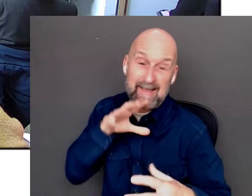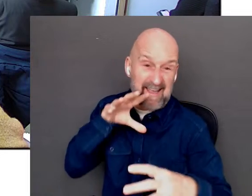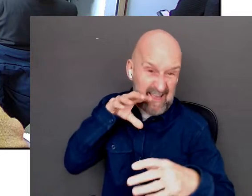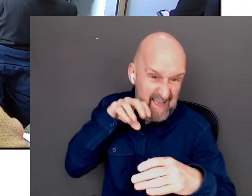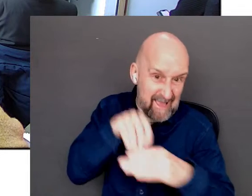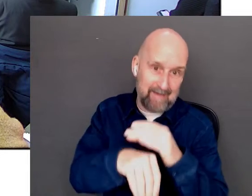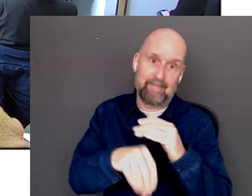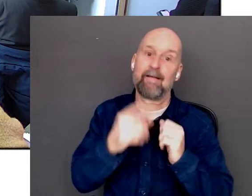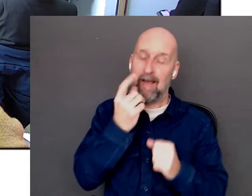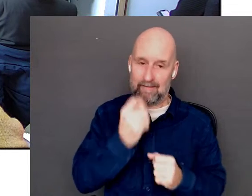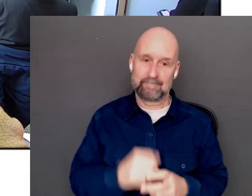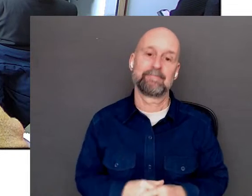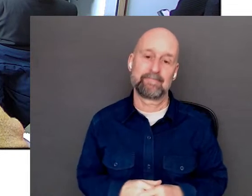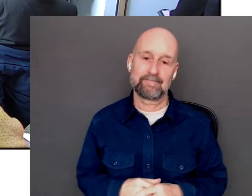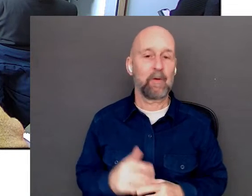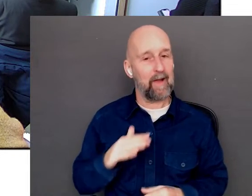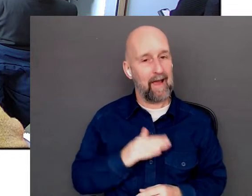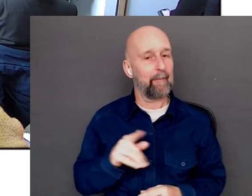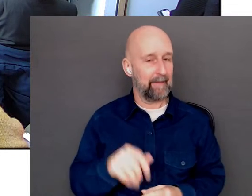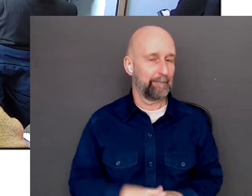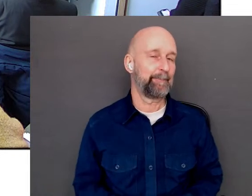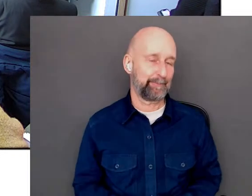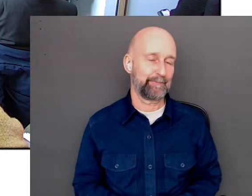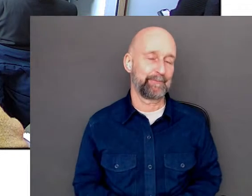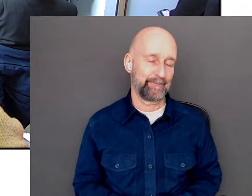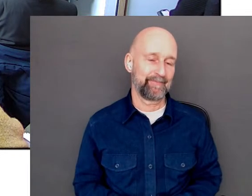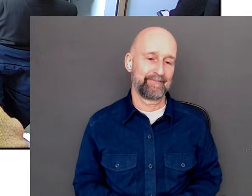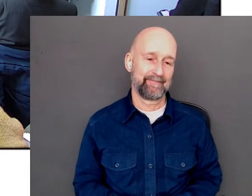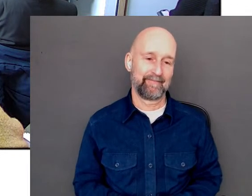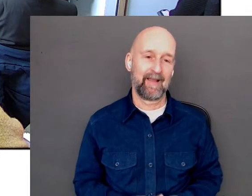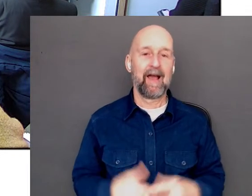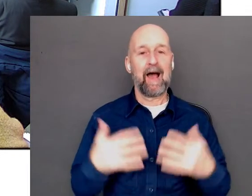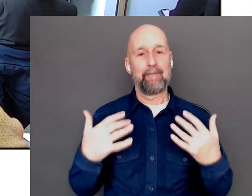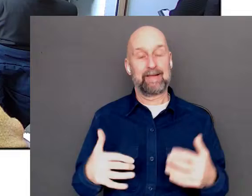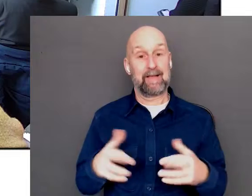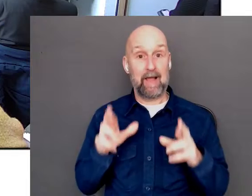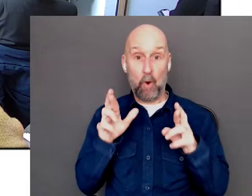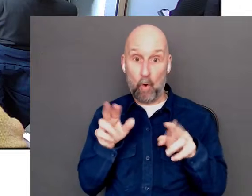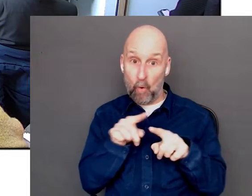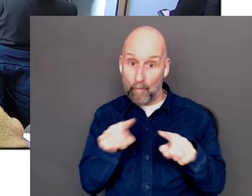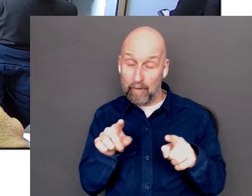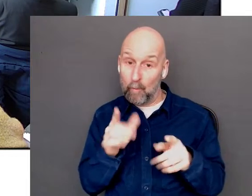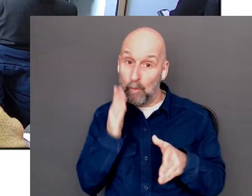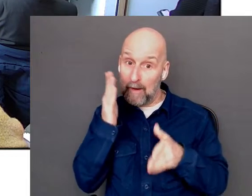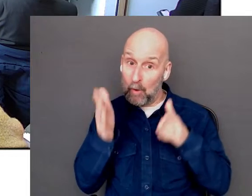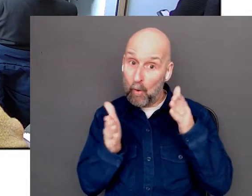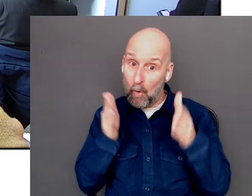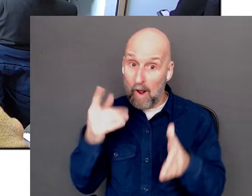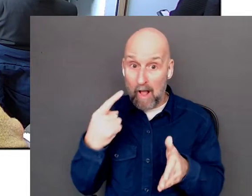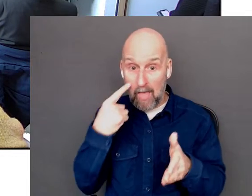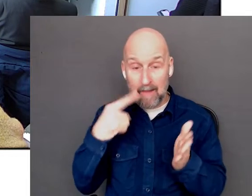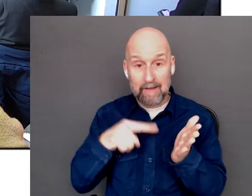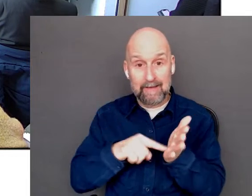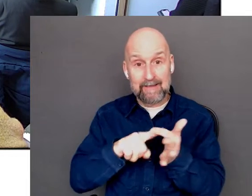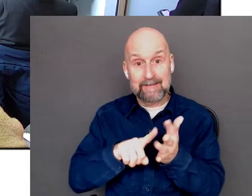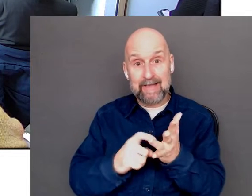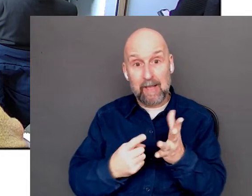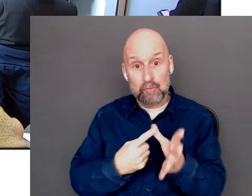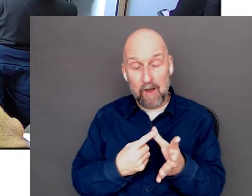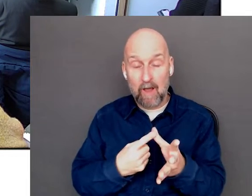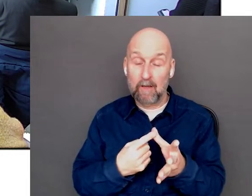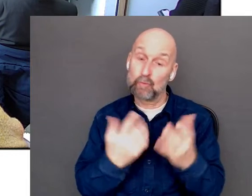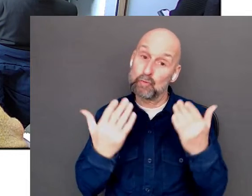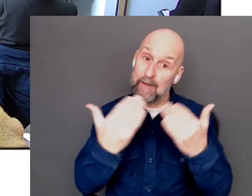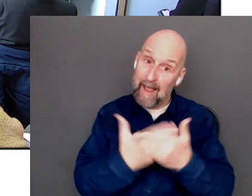So we're pretty happy about that. Yeah. Amazing. Well, I hope we're all going to go and see Tetra tonight or for the next